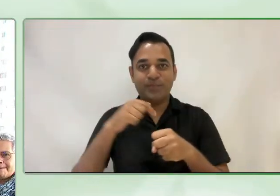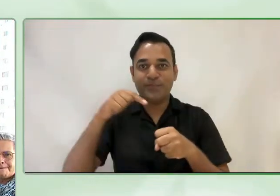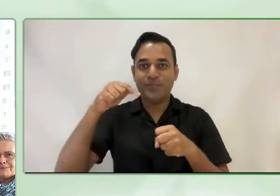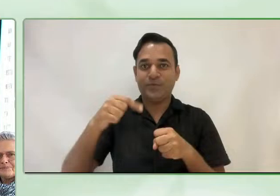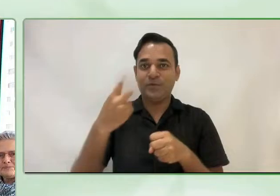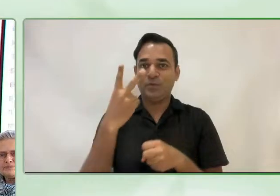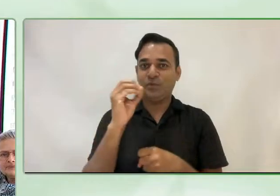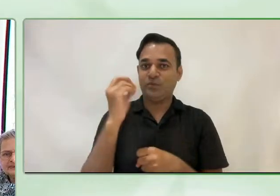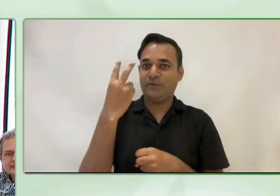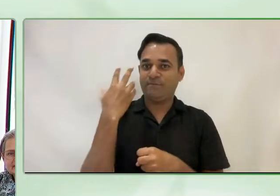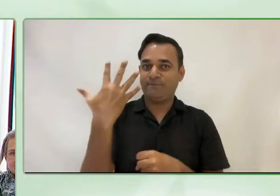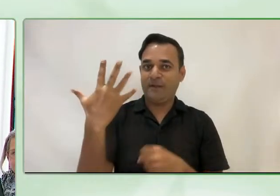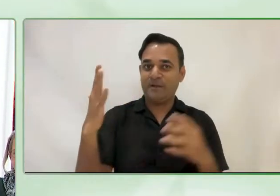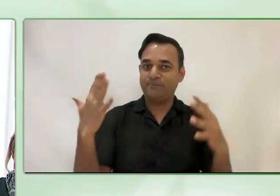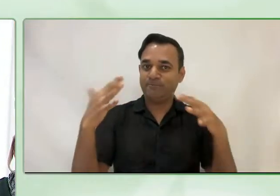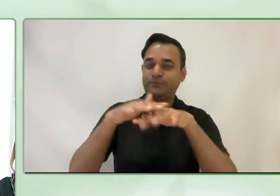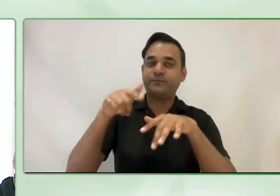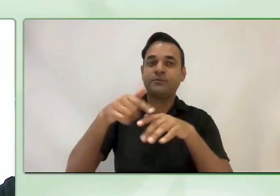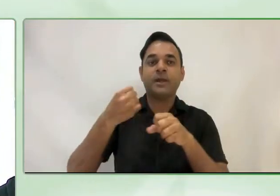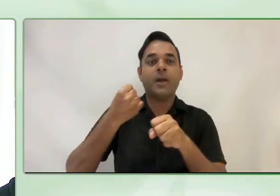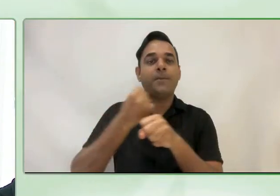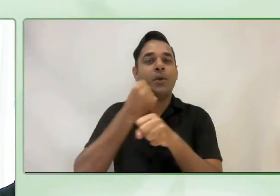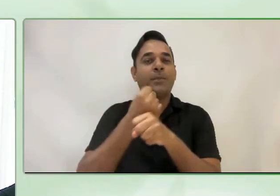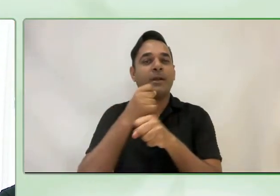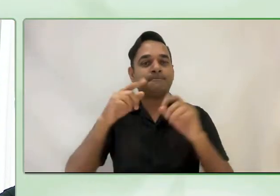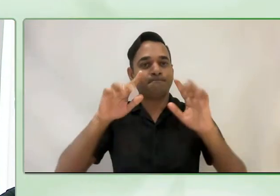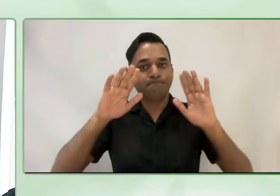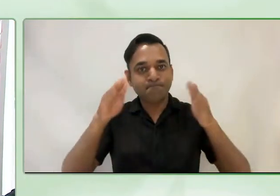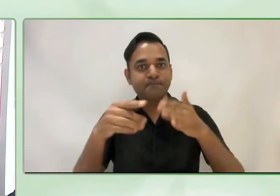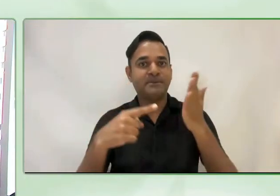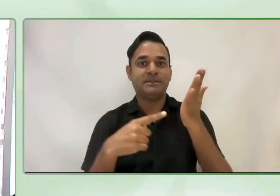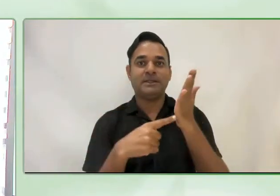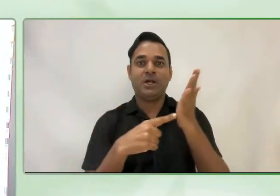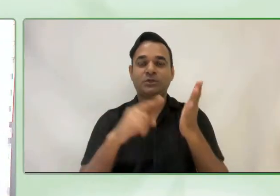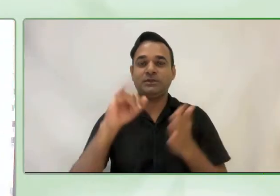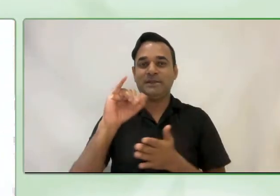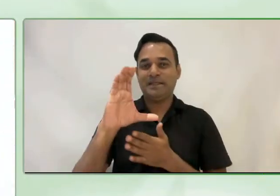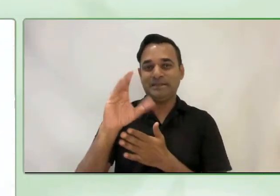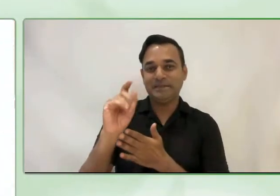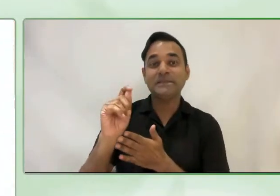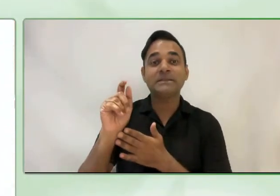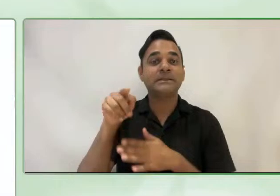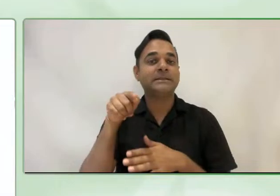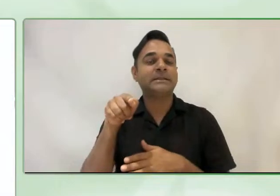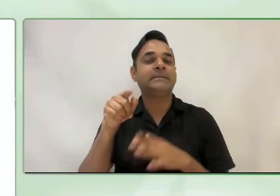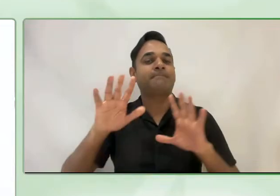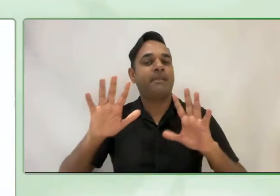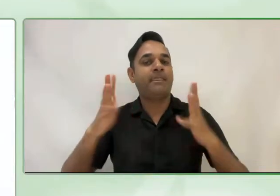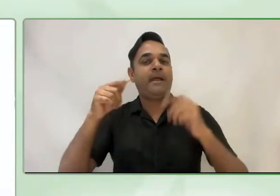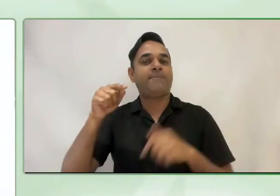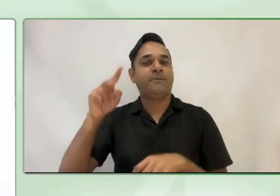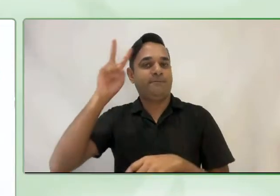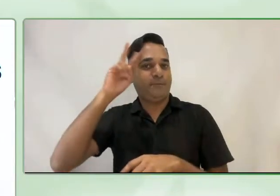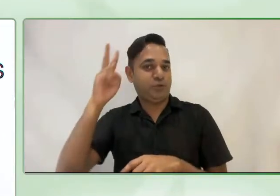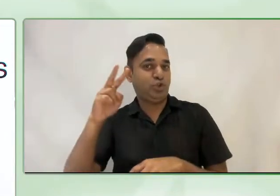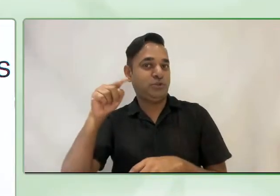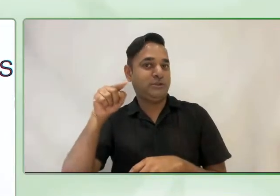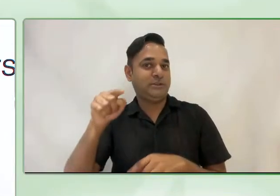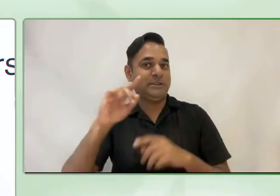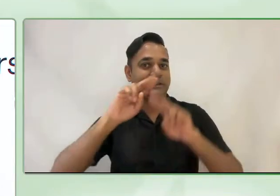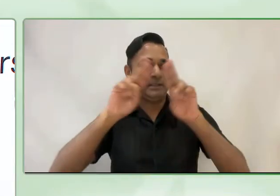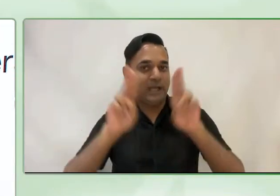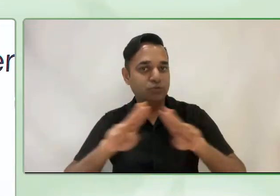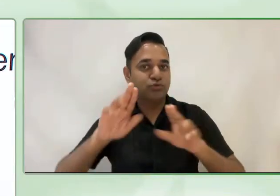Live at the Vienna International Center. My name is Anna and I'm working with the Zero Project team, and I'm extremely